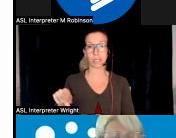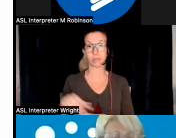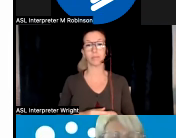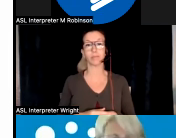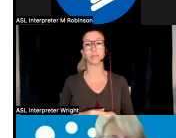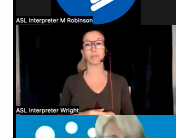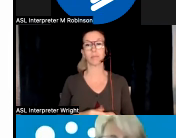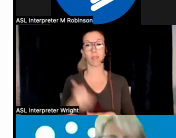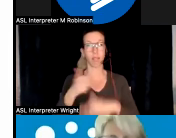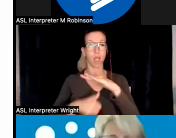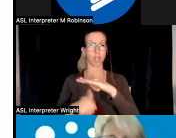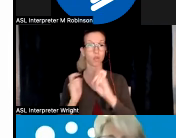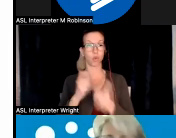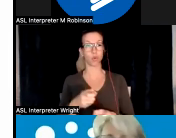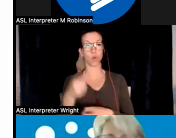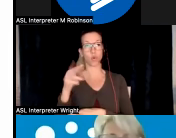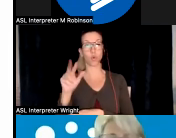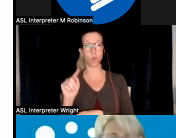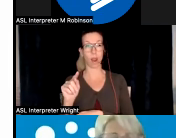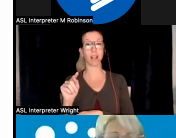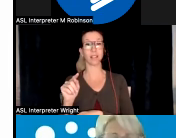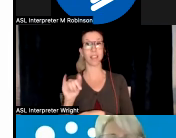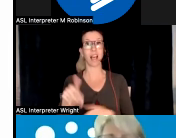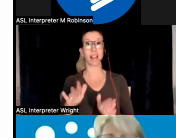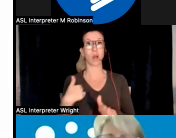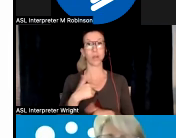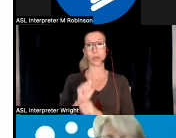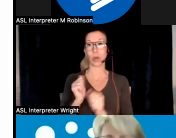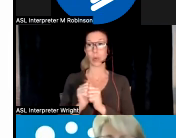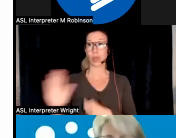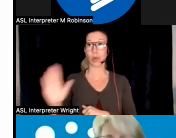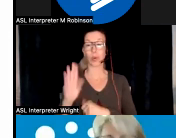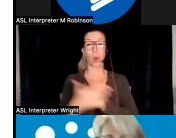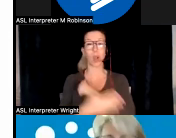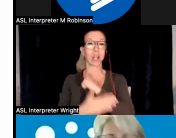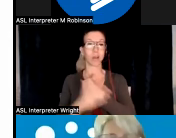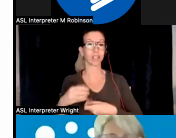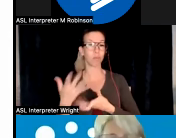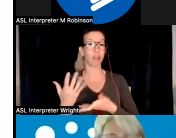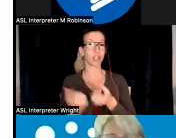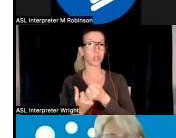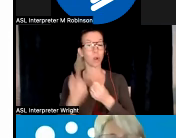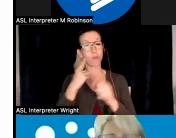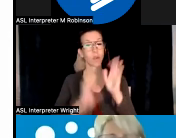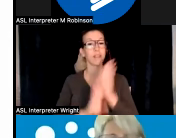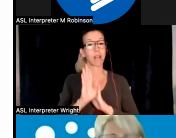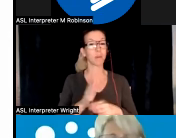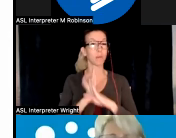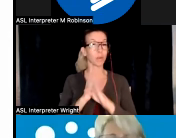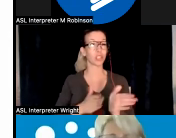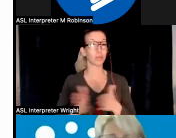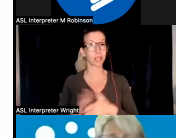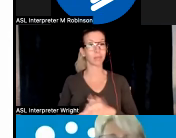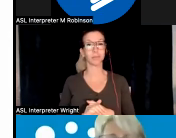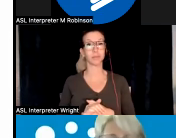a grant that allows us to work with your county to provide support on the development of prevention planning. And as you know, there